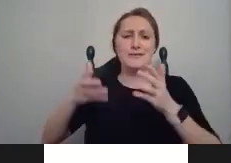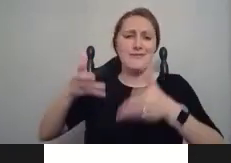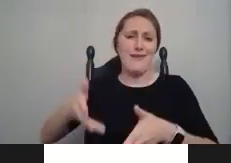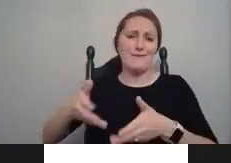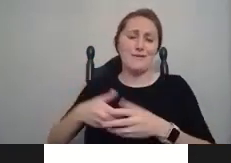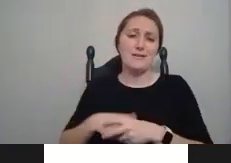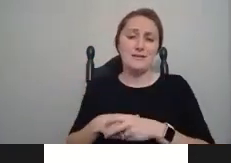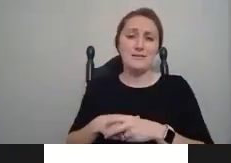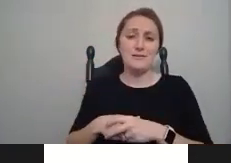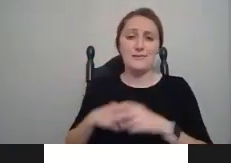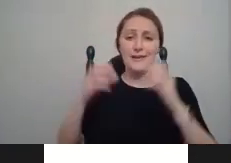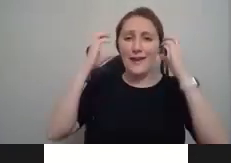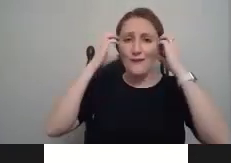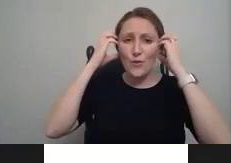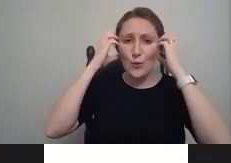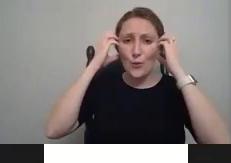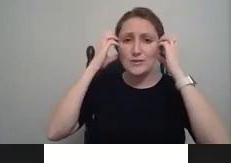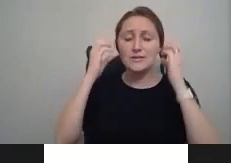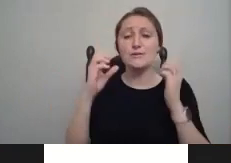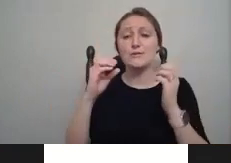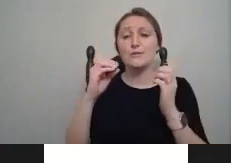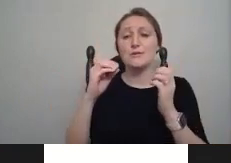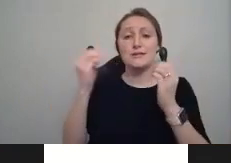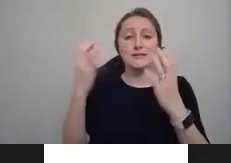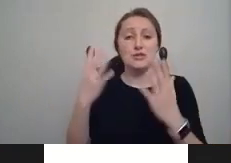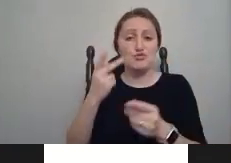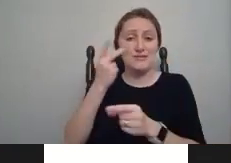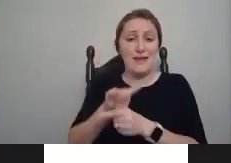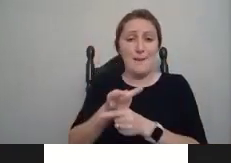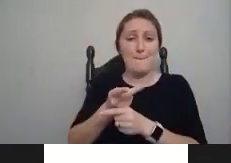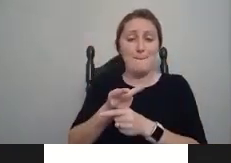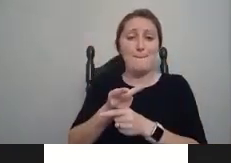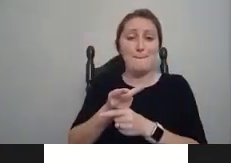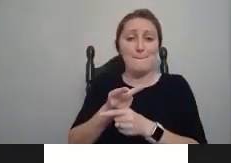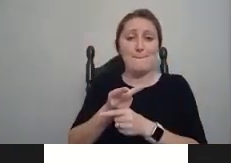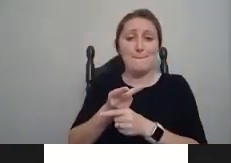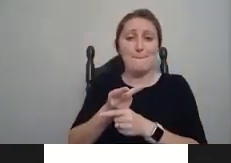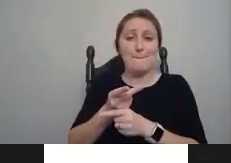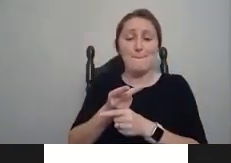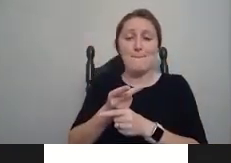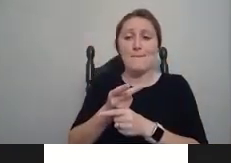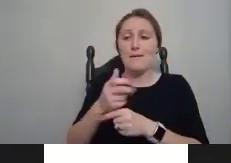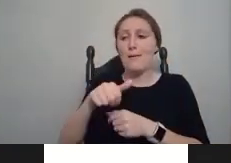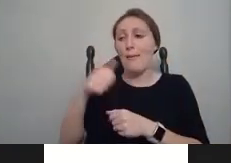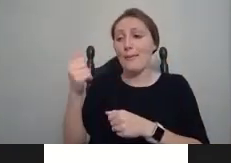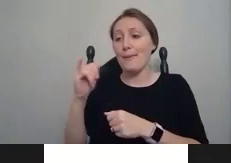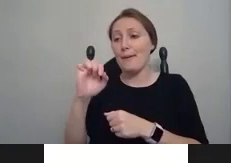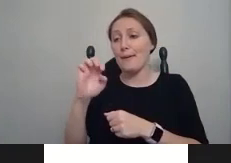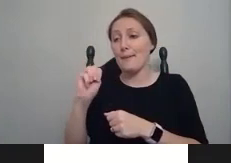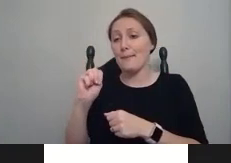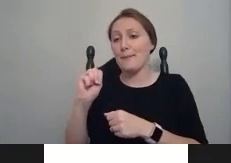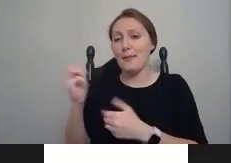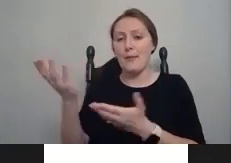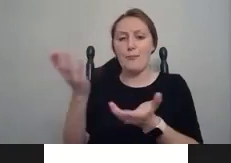A lot of the headphones, teachers had kept those. And then any other items were brought down